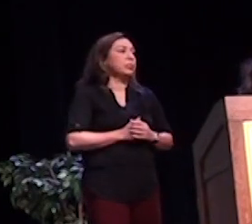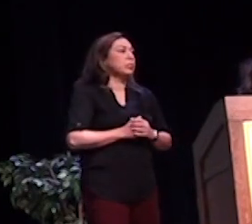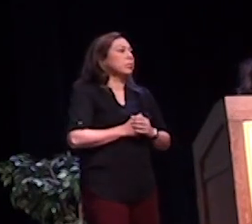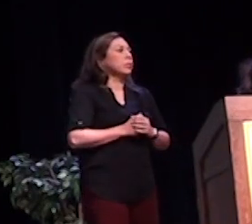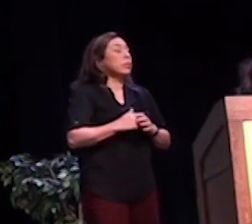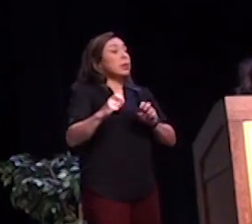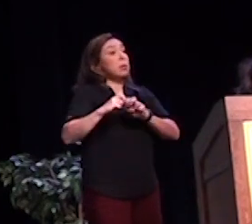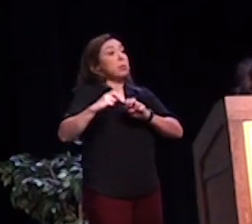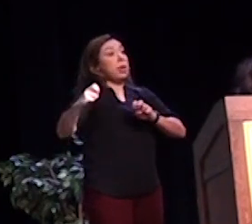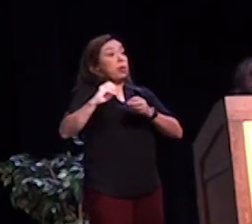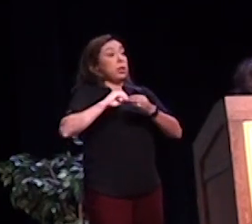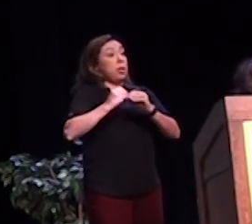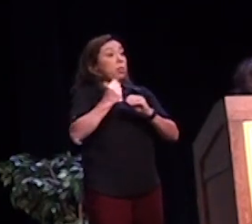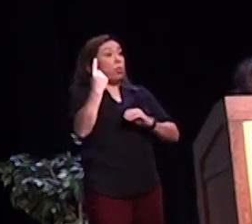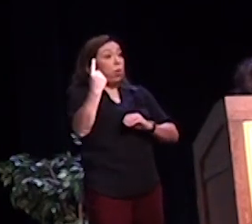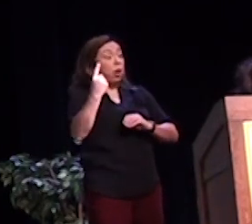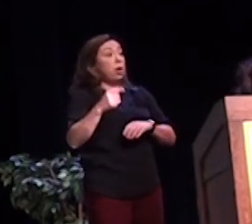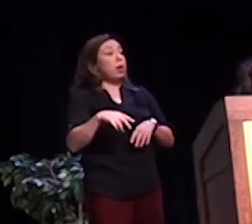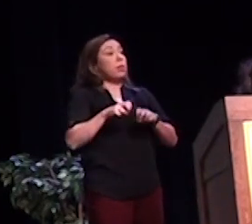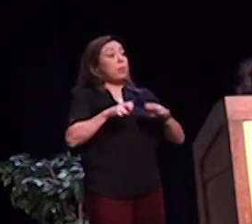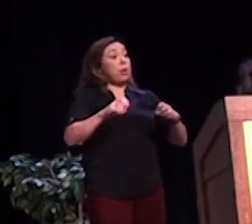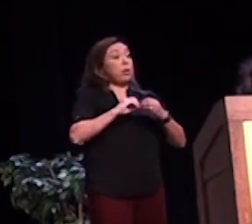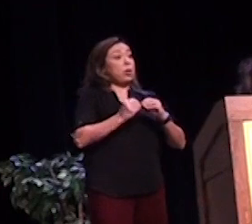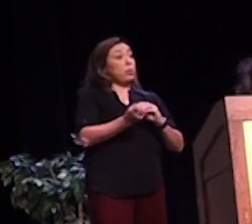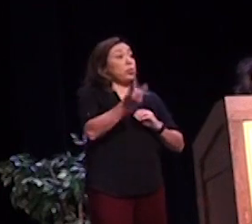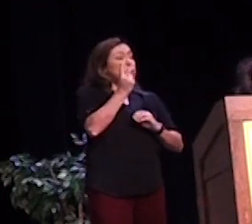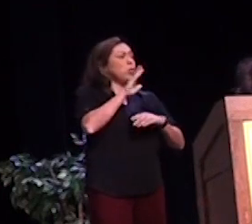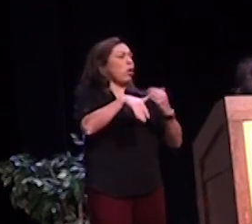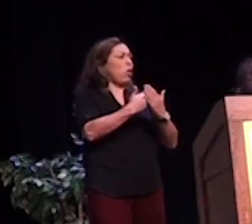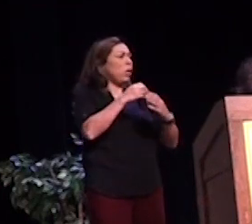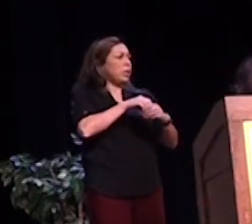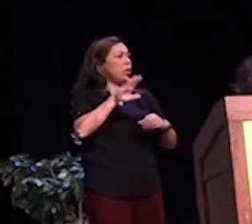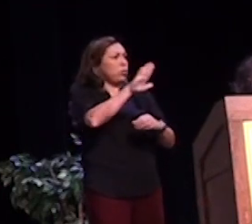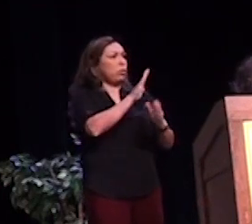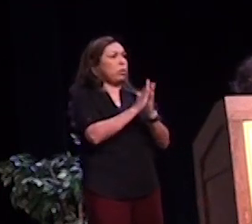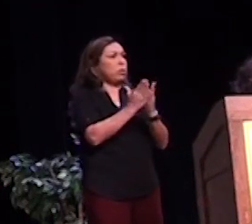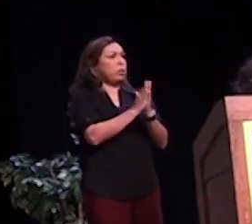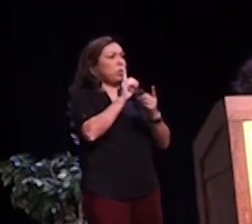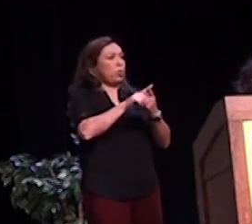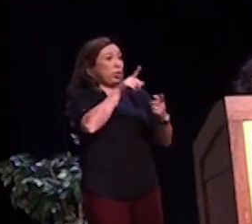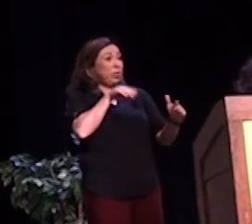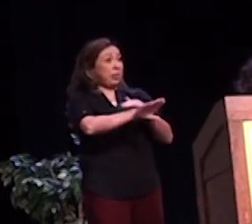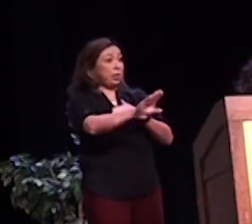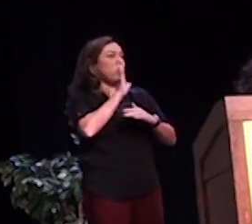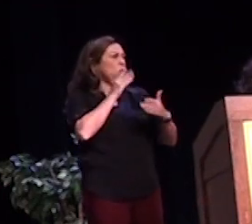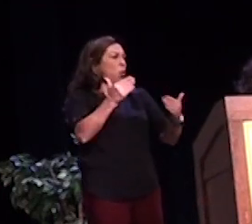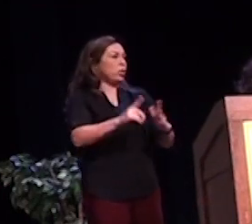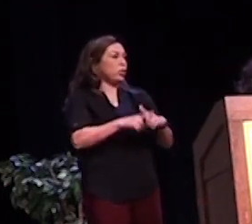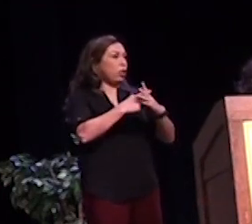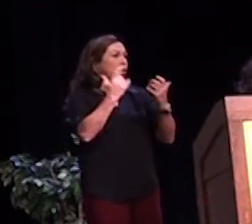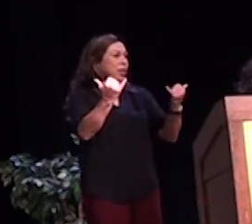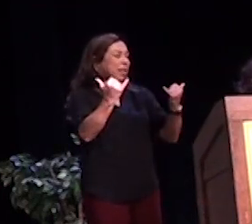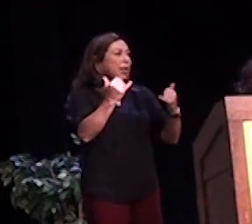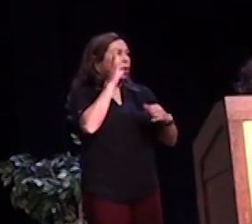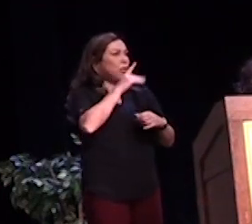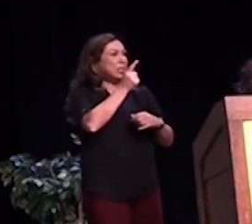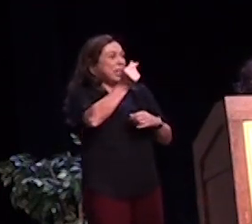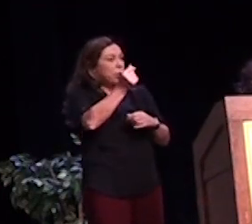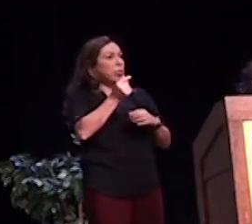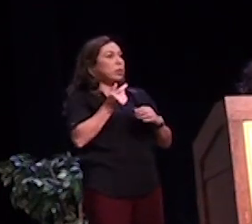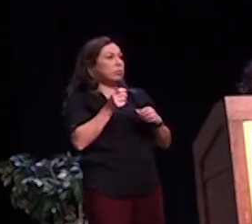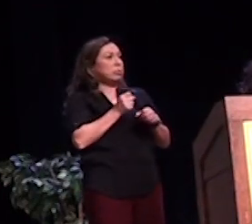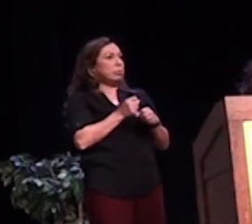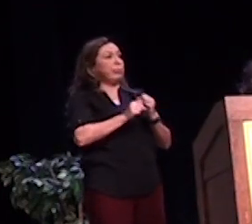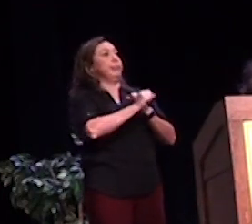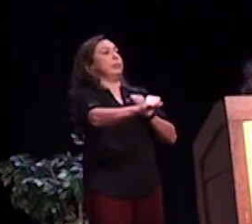Panel 1, Panel 2, this is all in your program when you came in. And let's get started. I know we're running a little bit